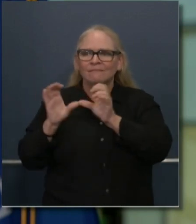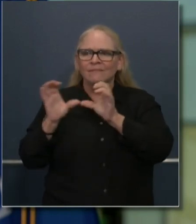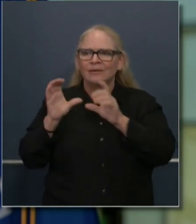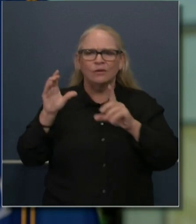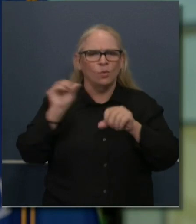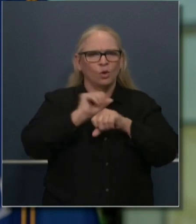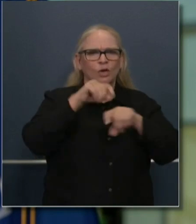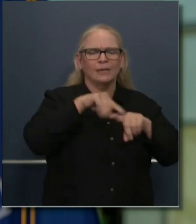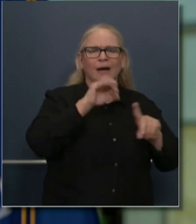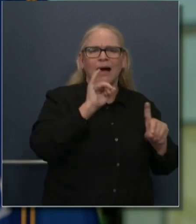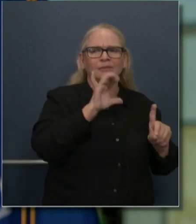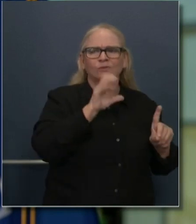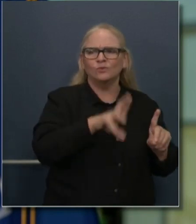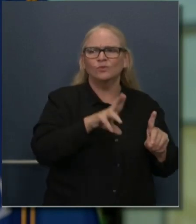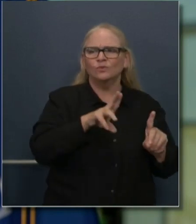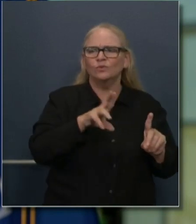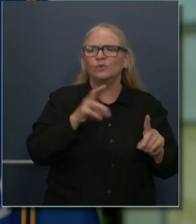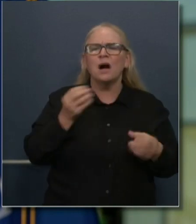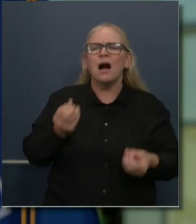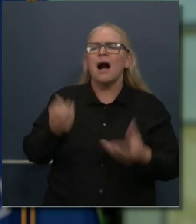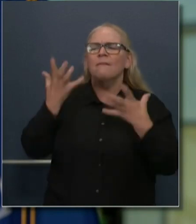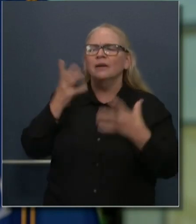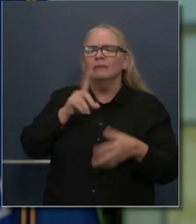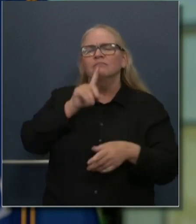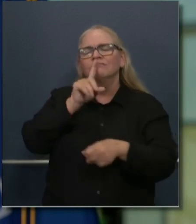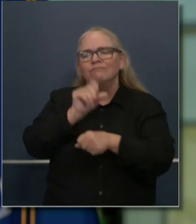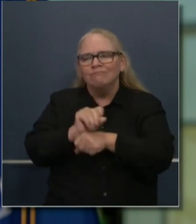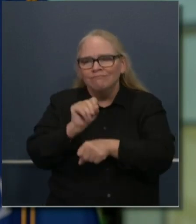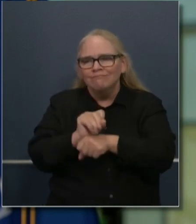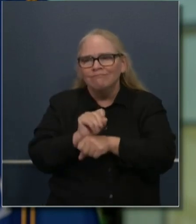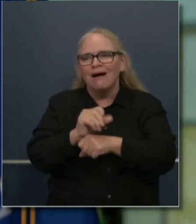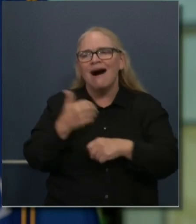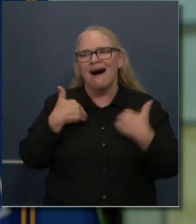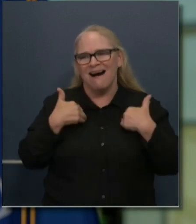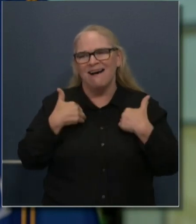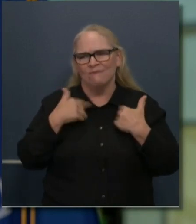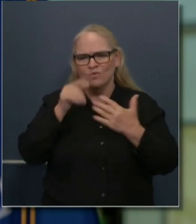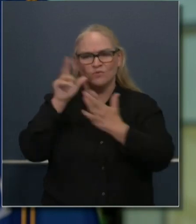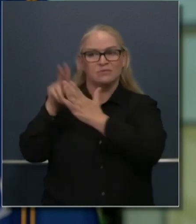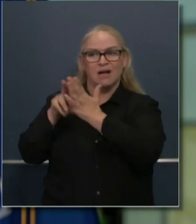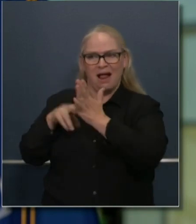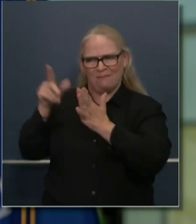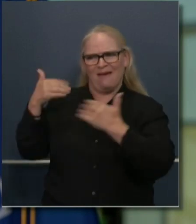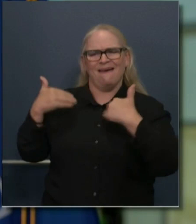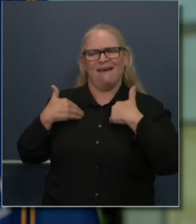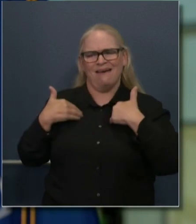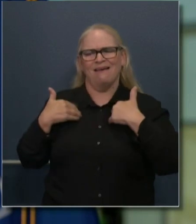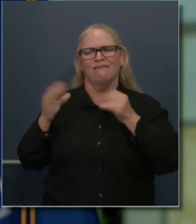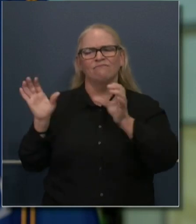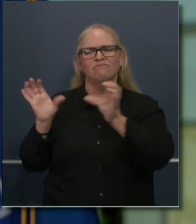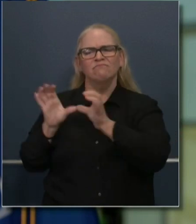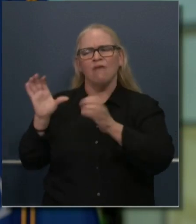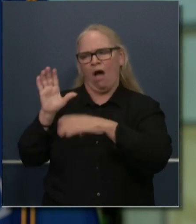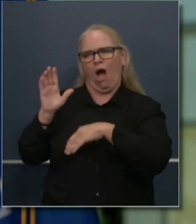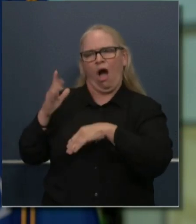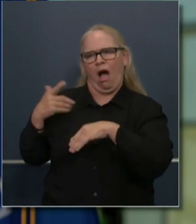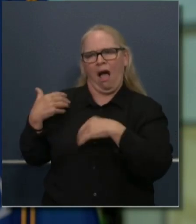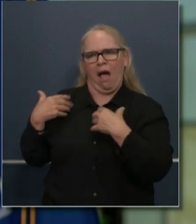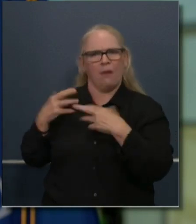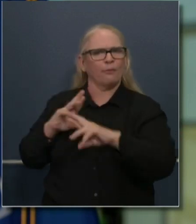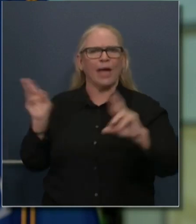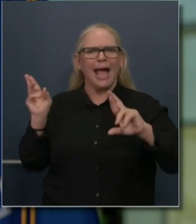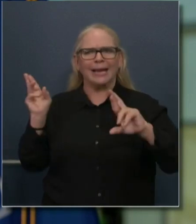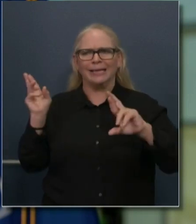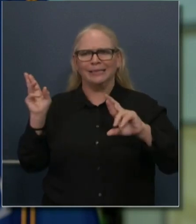healthcare clinicians are ready and able to be deployed to hospitals right now? Yeah, I have the exact number, and forgive me,